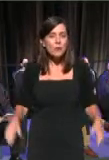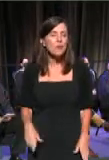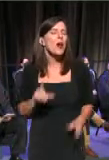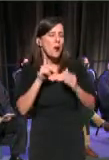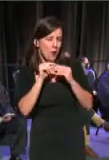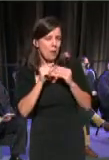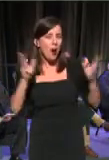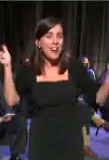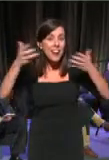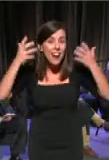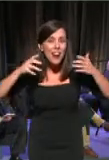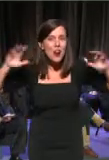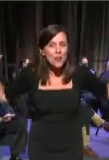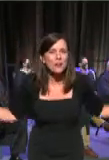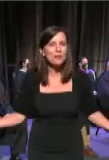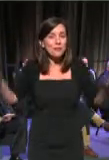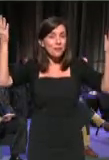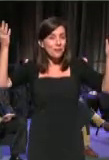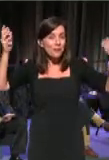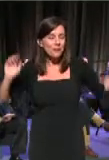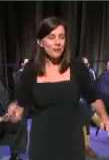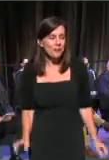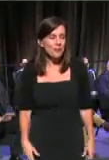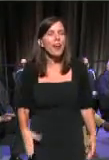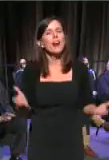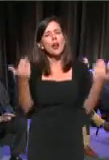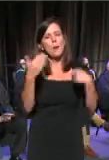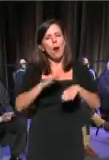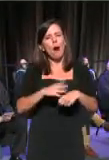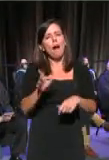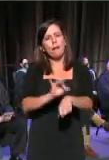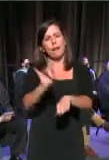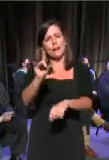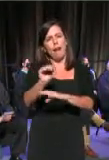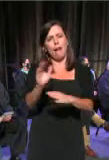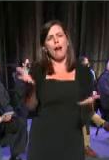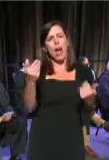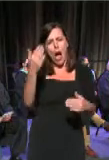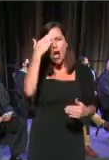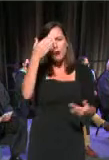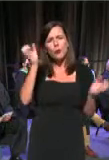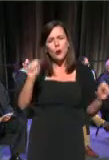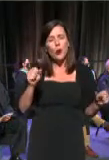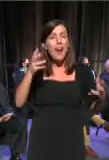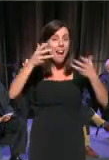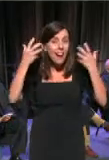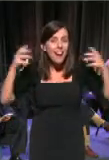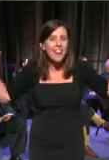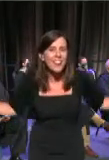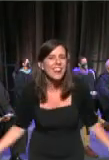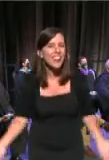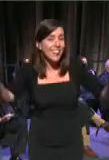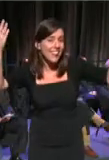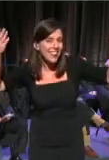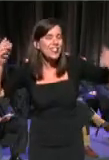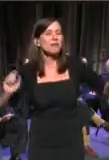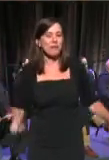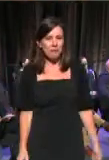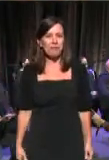One more time, Tigers! Come on, y'all, I know it's 8 p.m., but I know you can do it. Tigers!